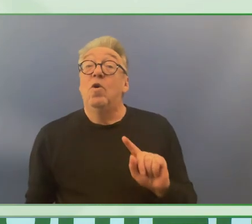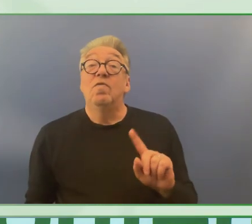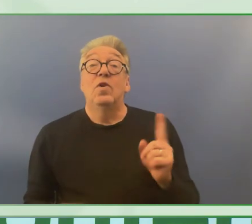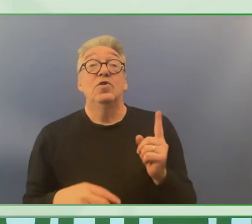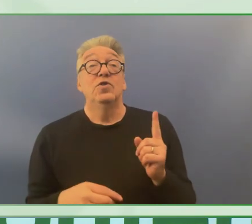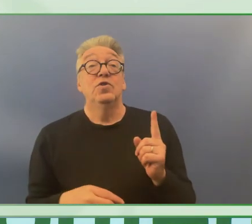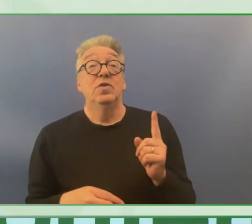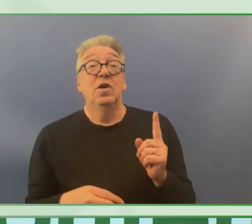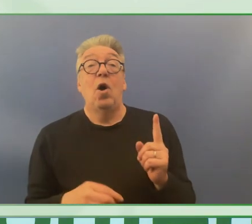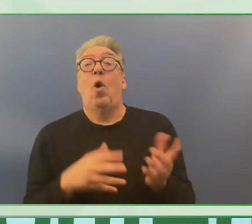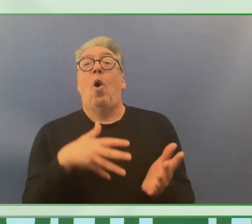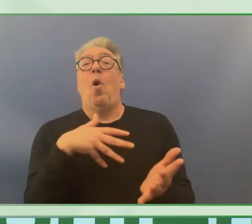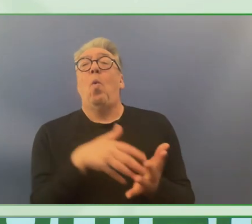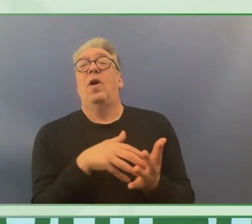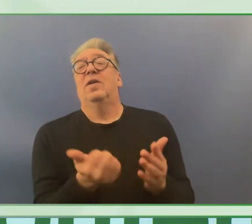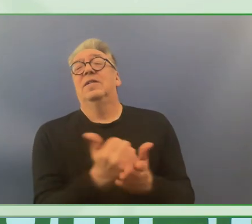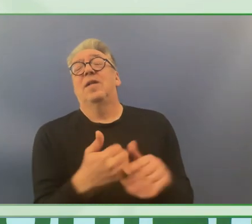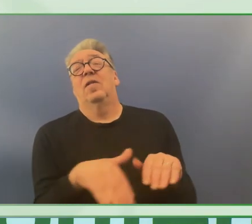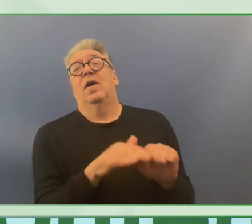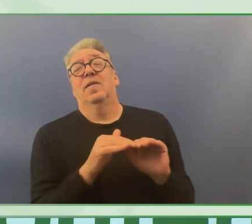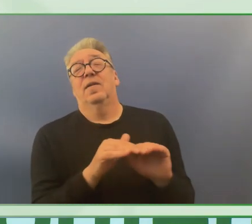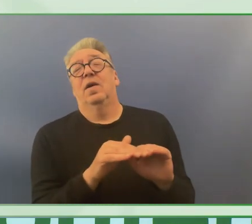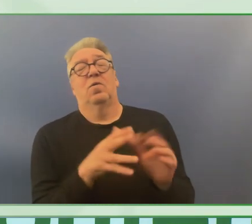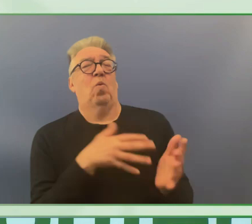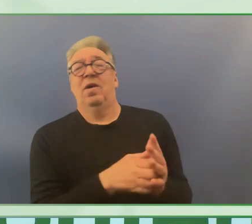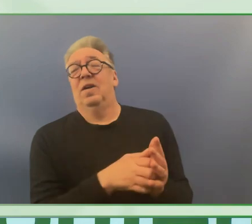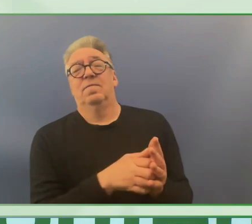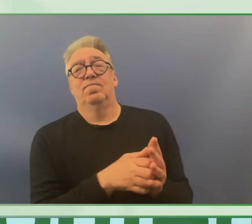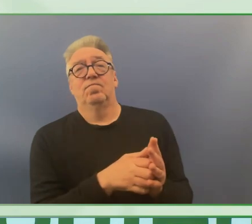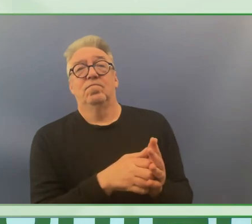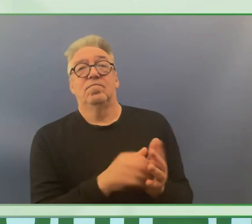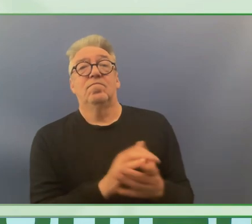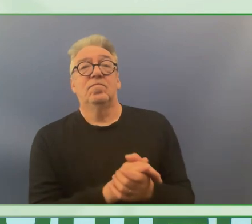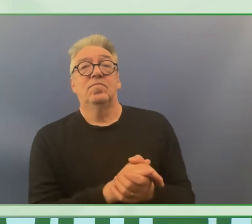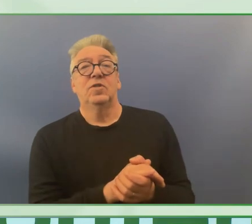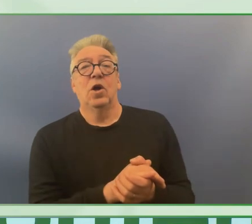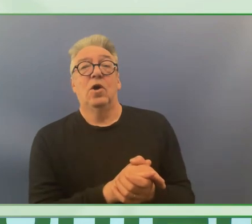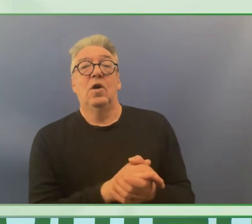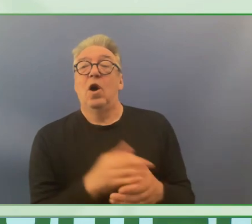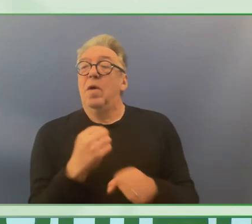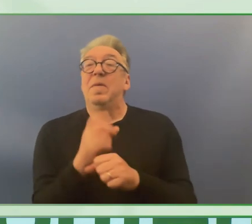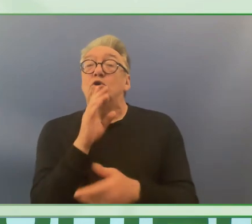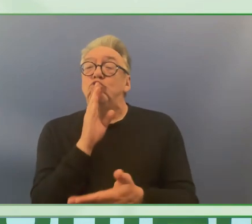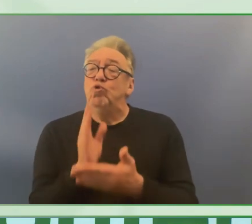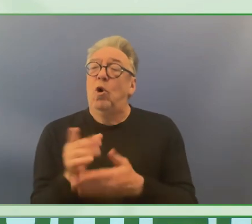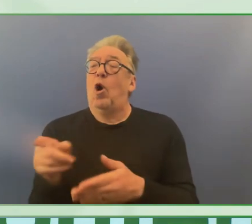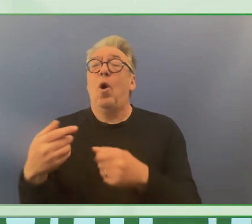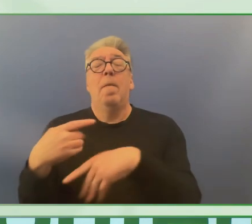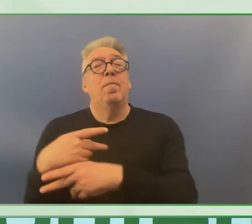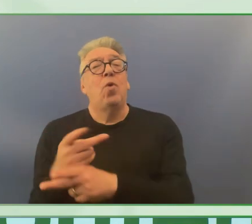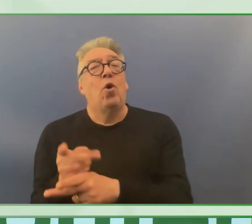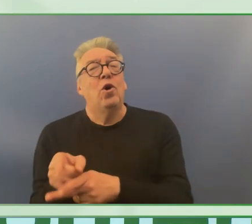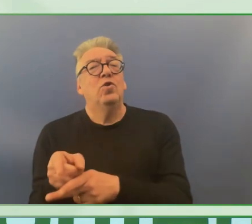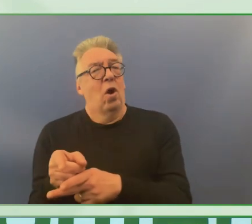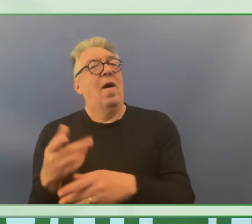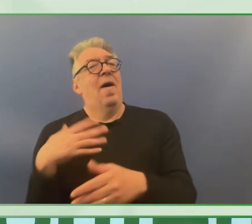standards. And on one side was, let's make sure that these products are accessible. And we learned a lot of